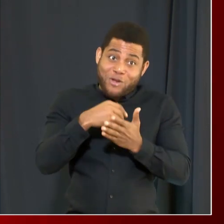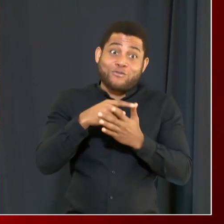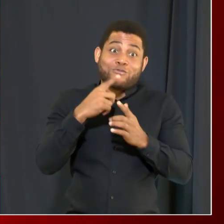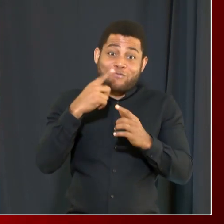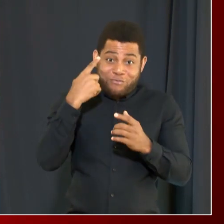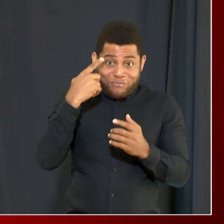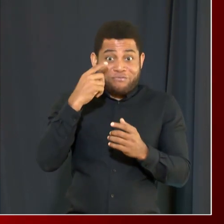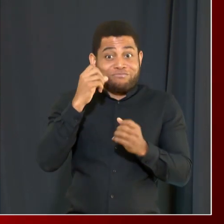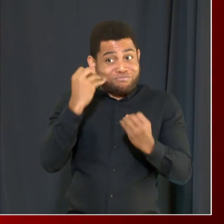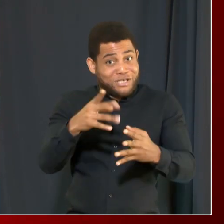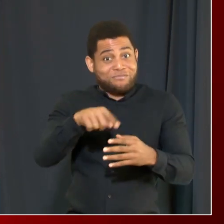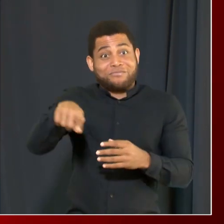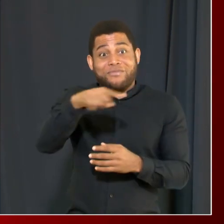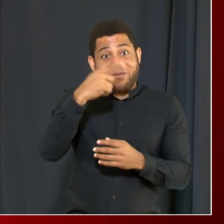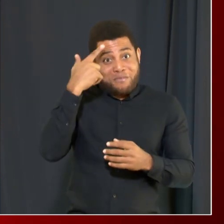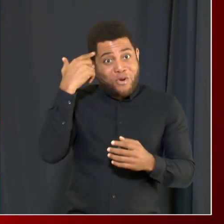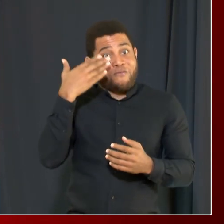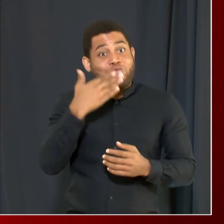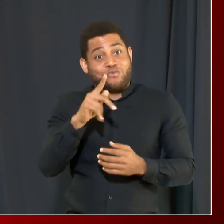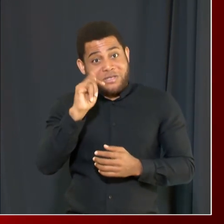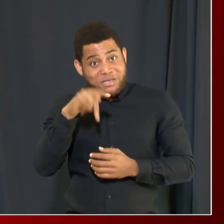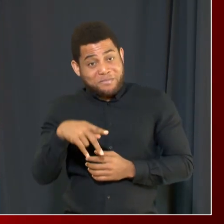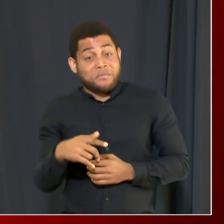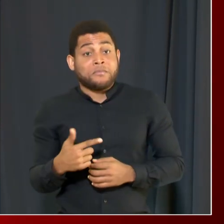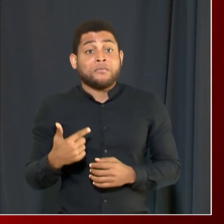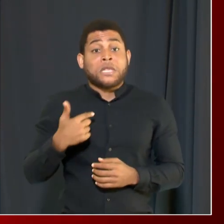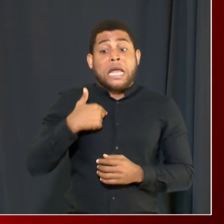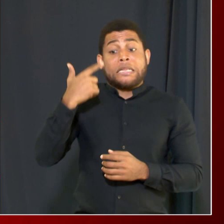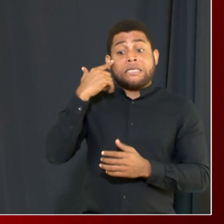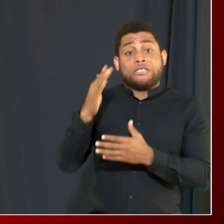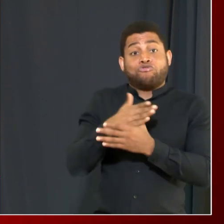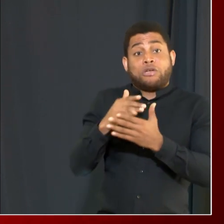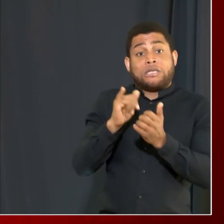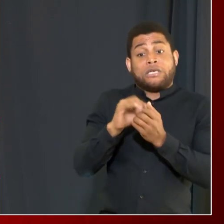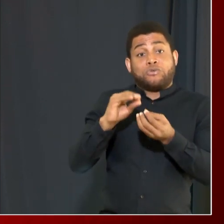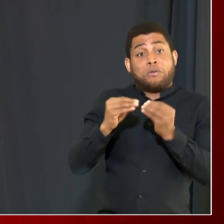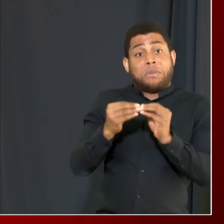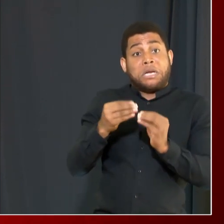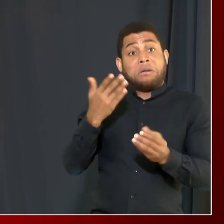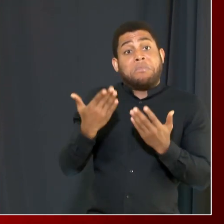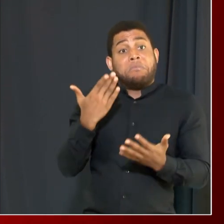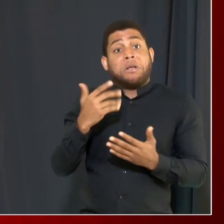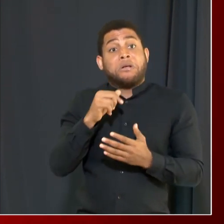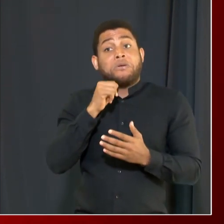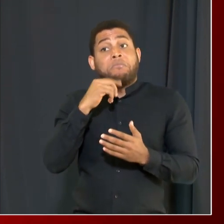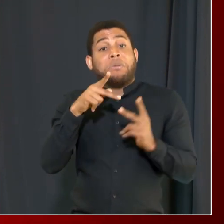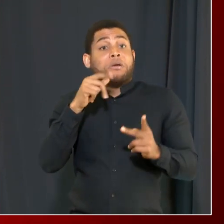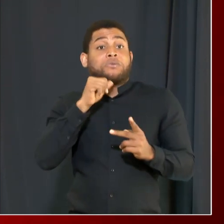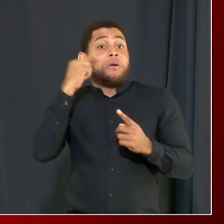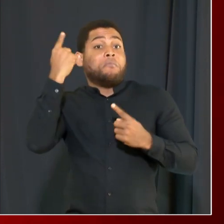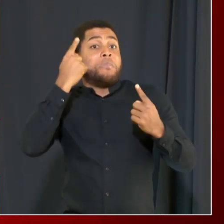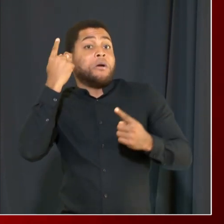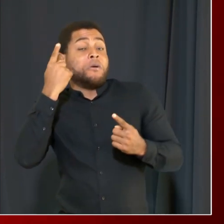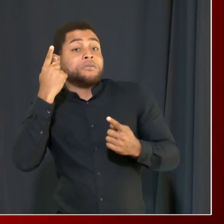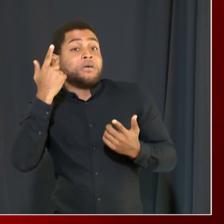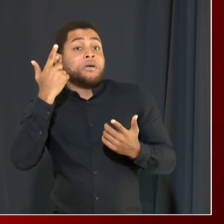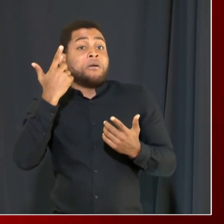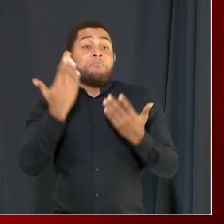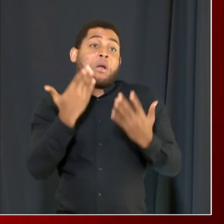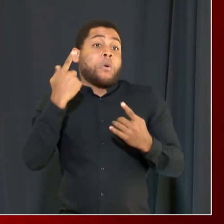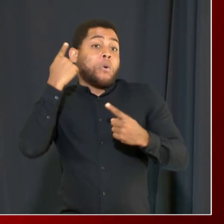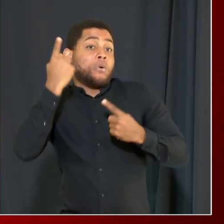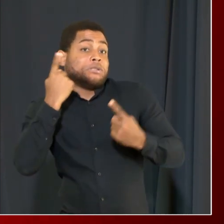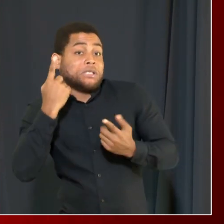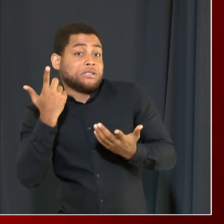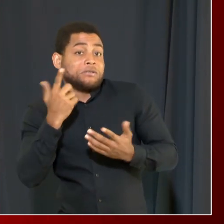think sharing that number will have people that would even consider it, which I talk to every day, be like, people are partaking in this